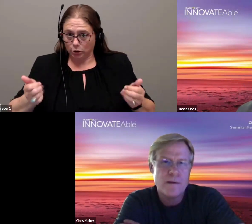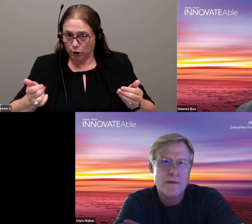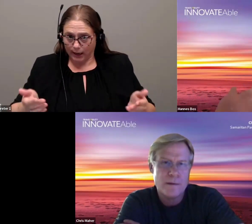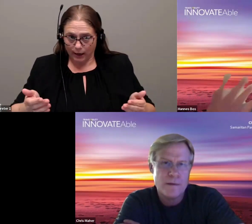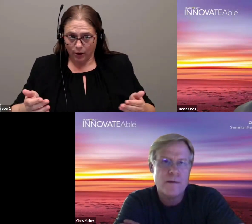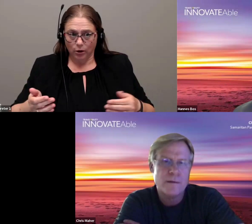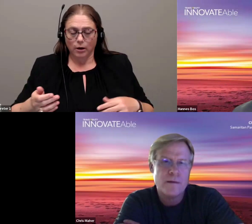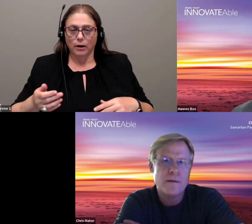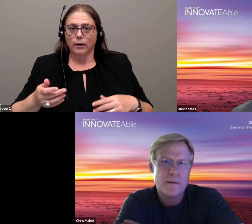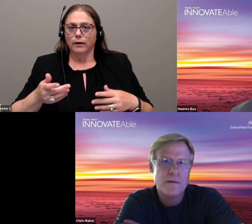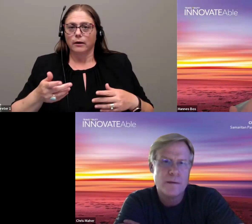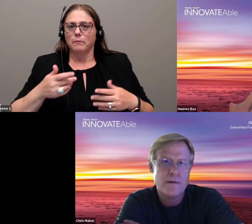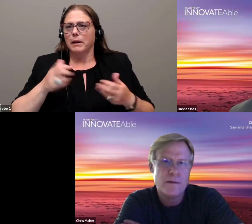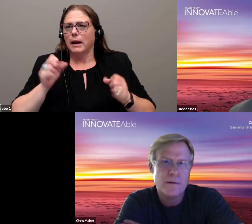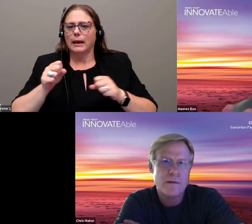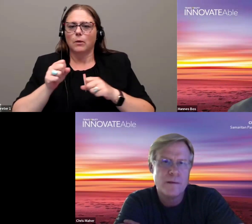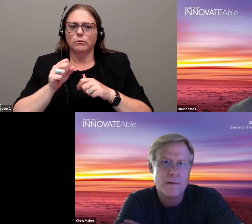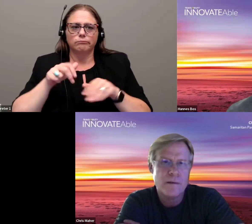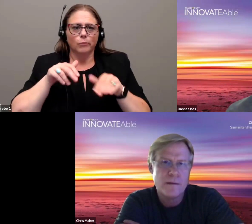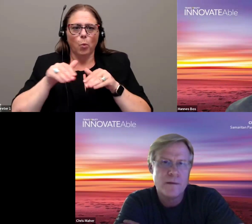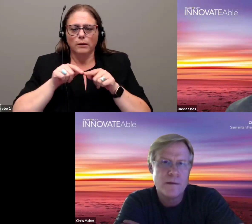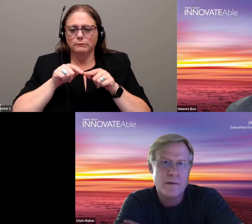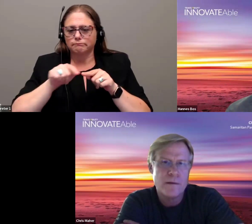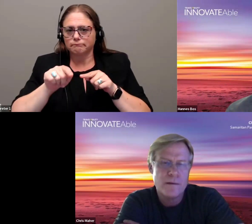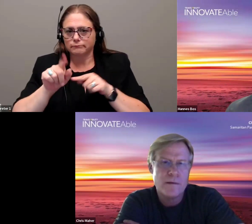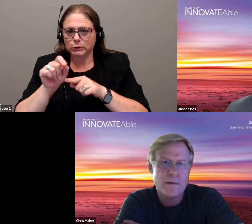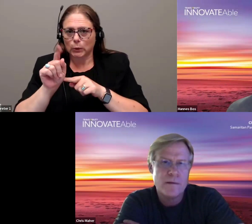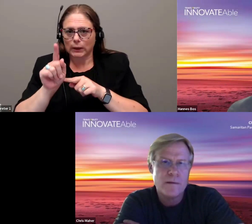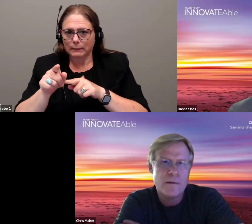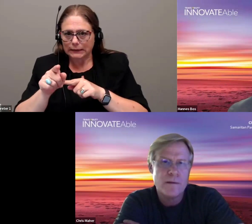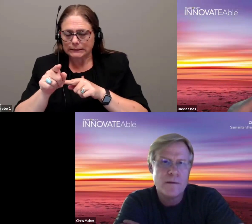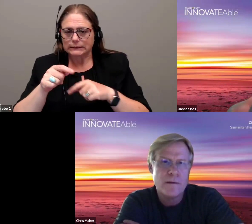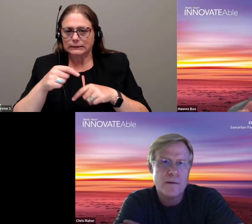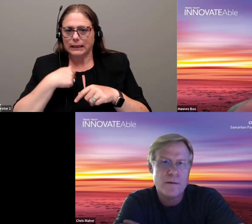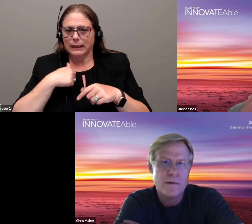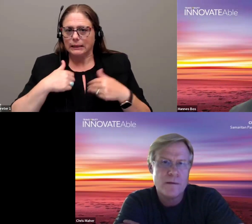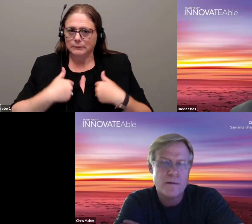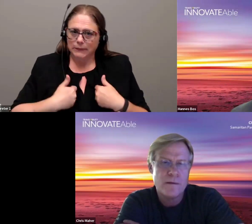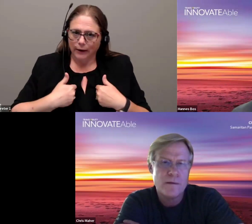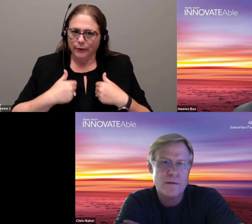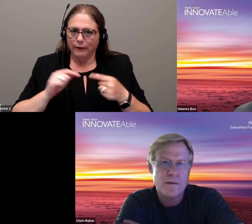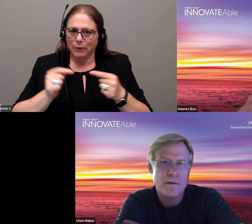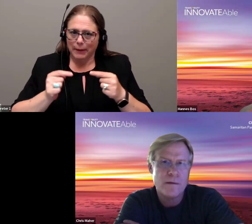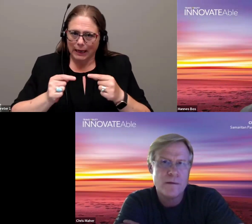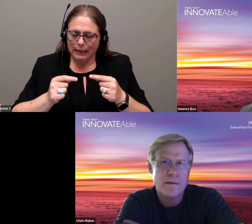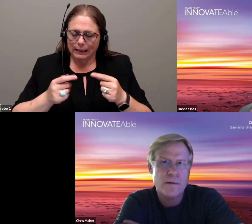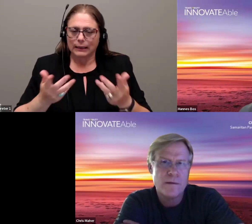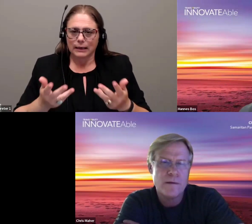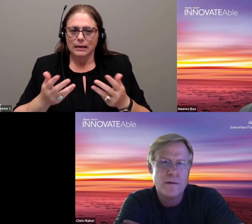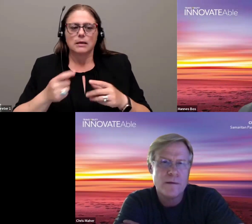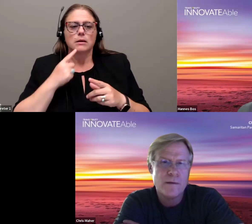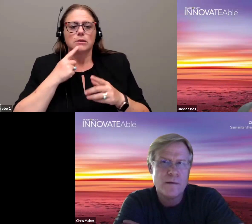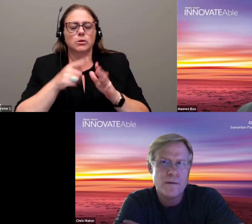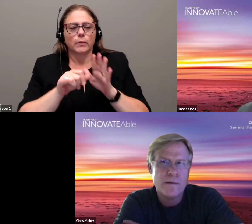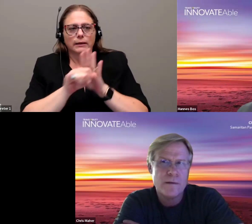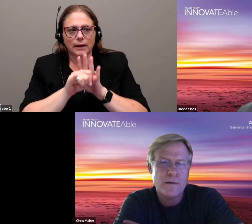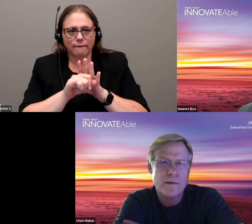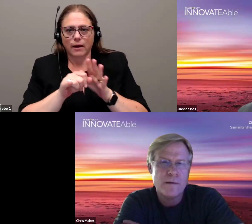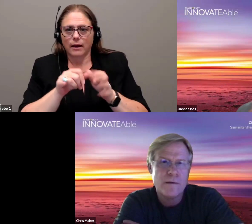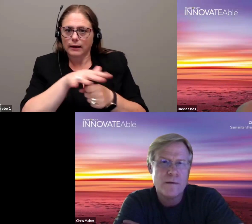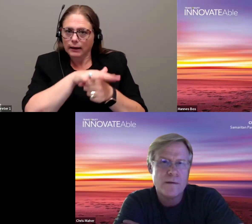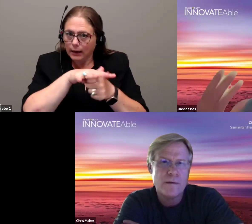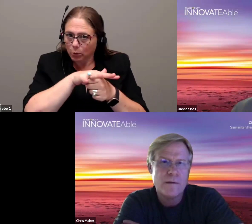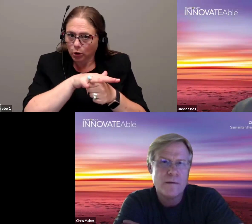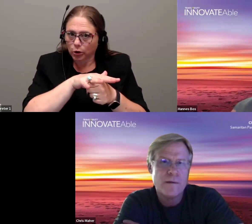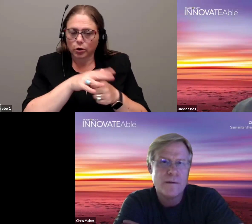minutes radius, and then I get tired and I get pain. And so we identify the neighborhoods and the streets where I can